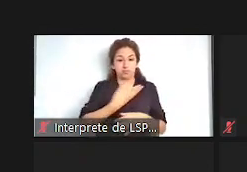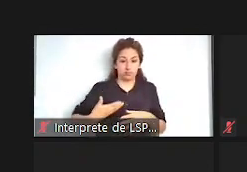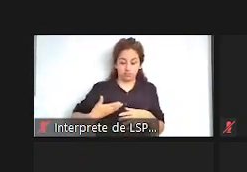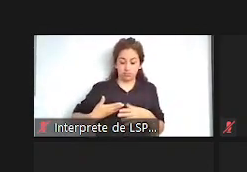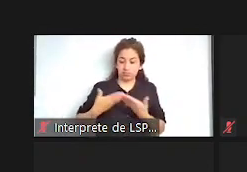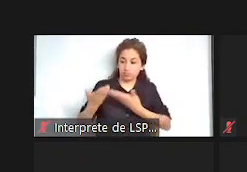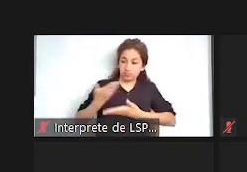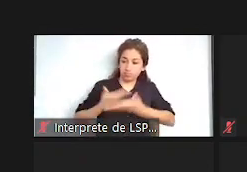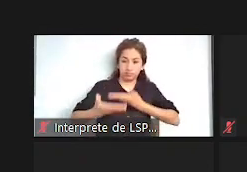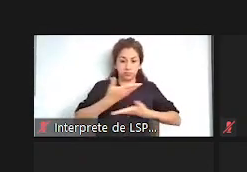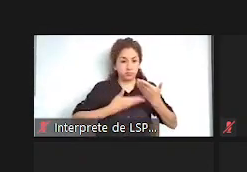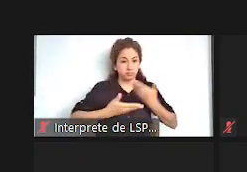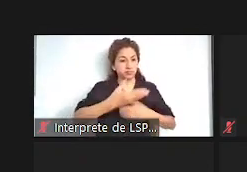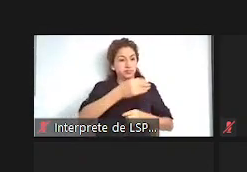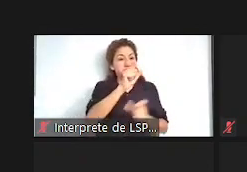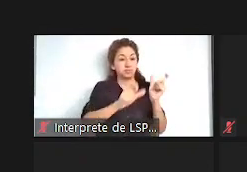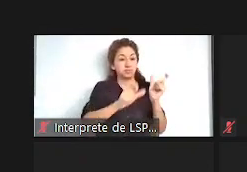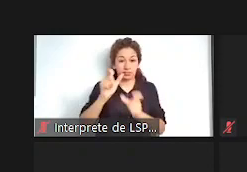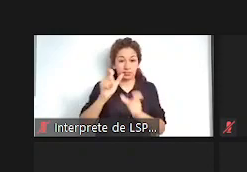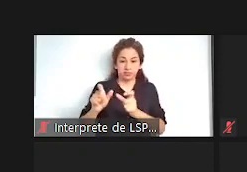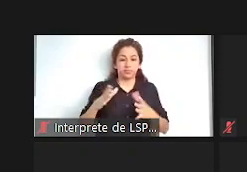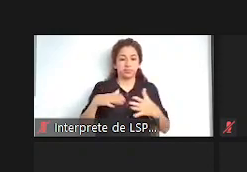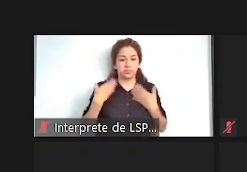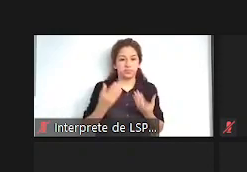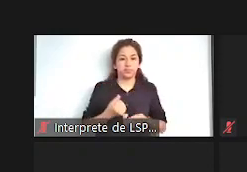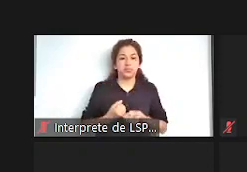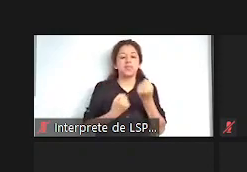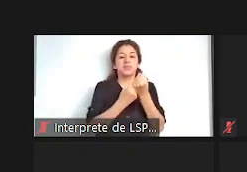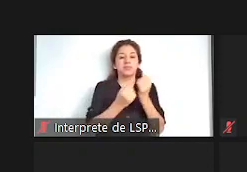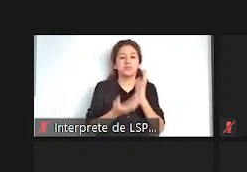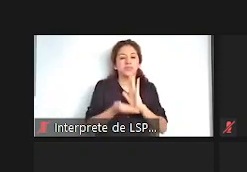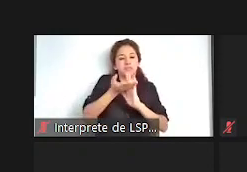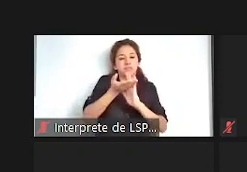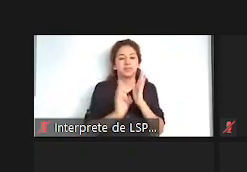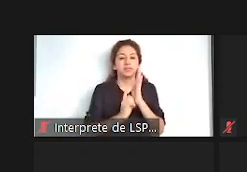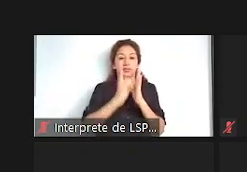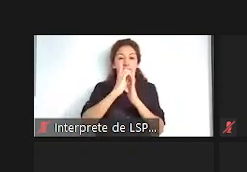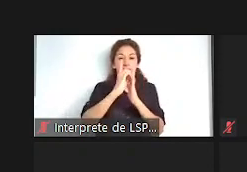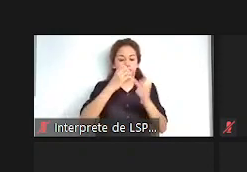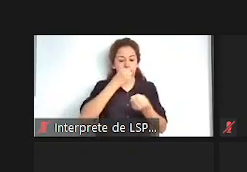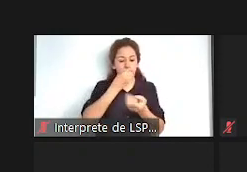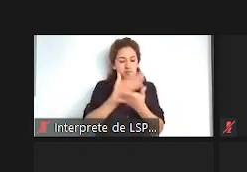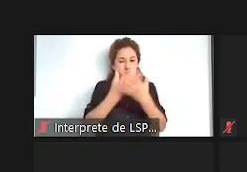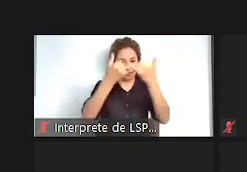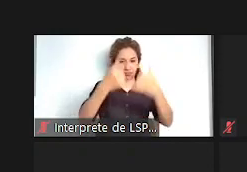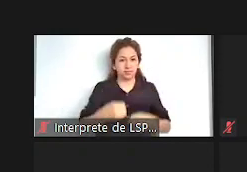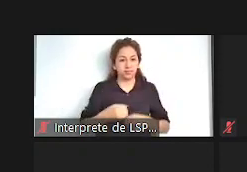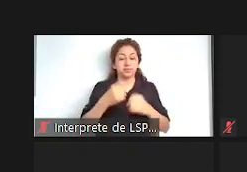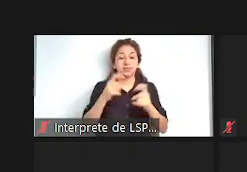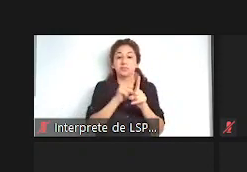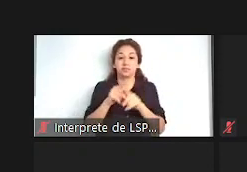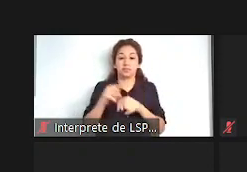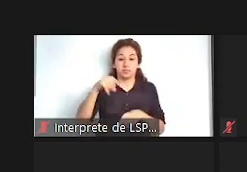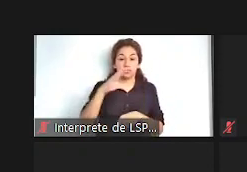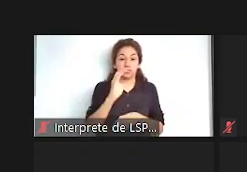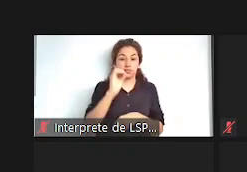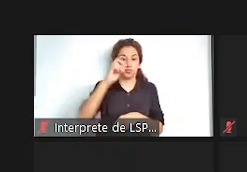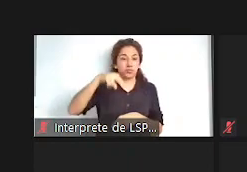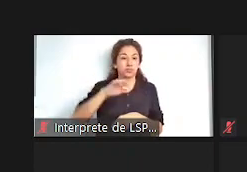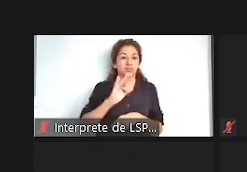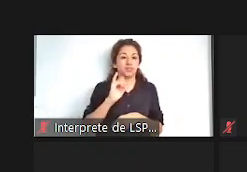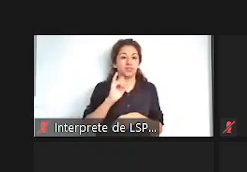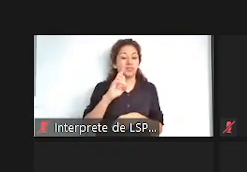we have to articulate with the government and the society to generate development and well-being together with this purpose or from